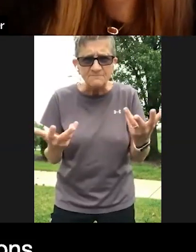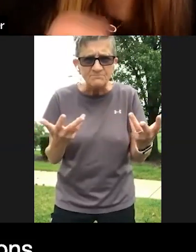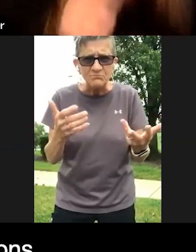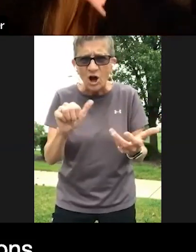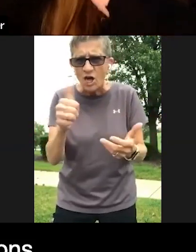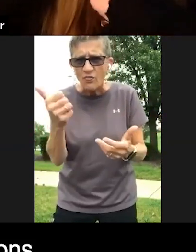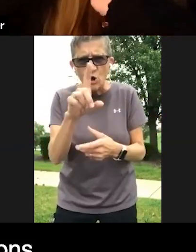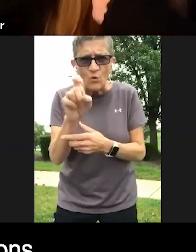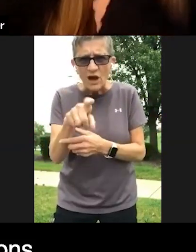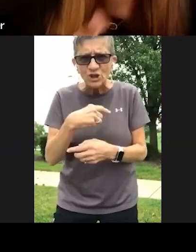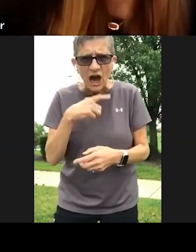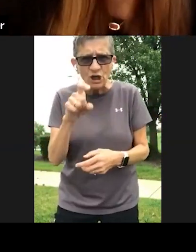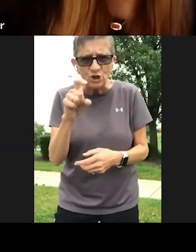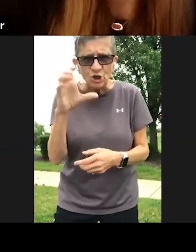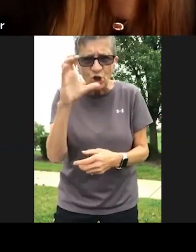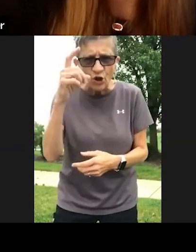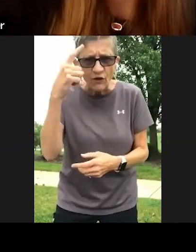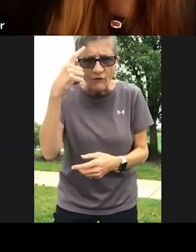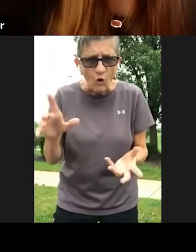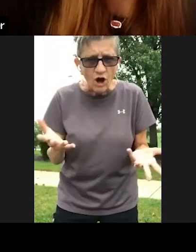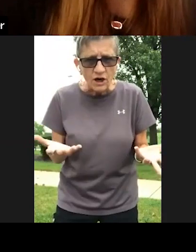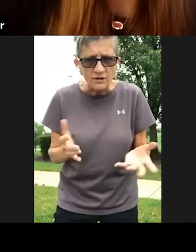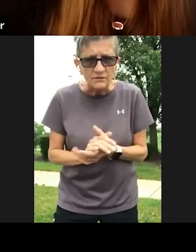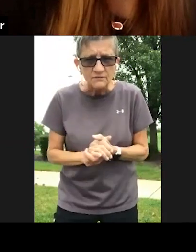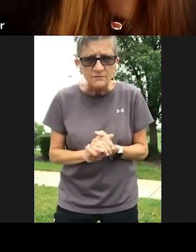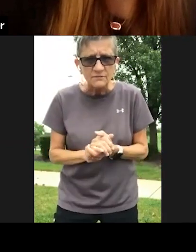questions that I should be looking for?